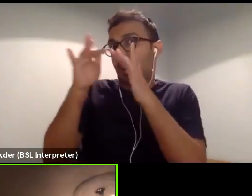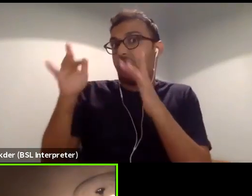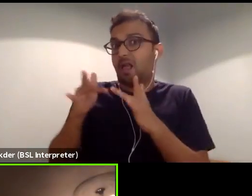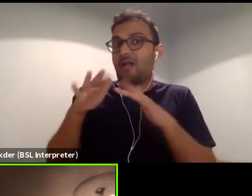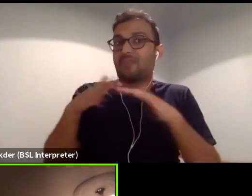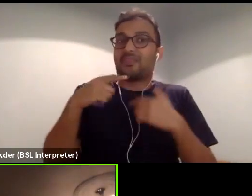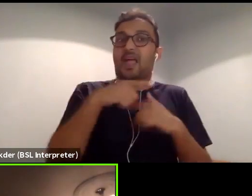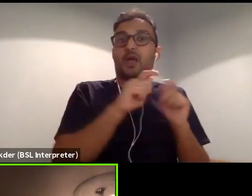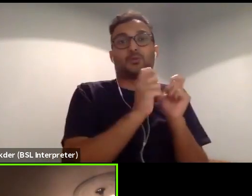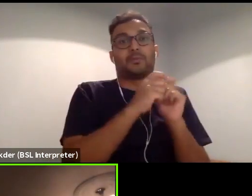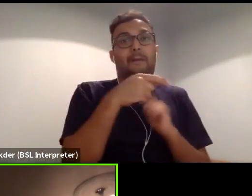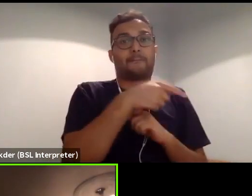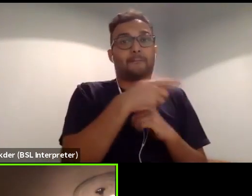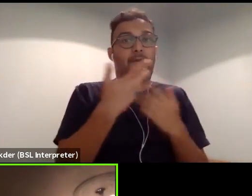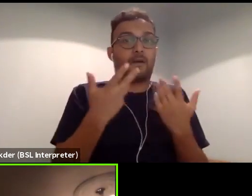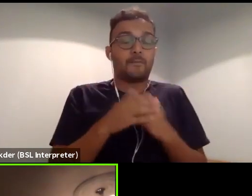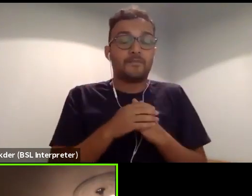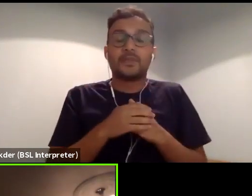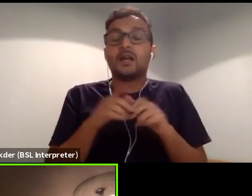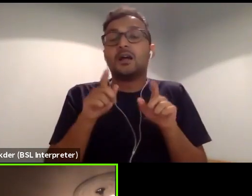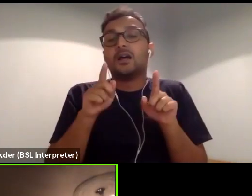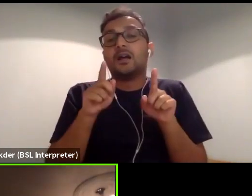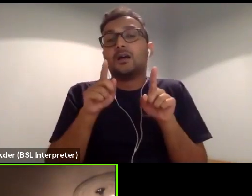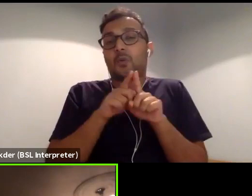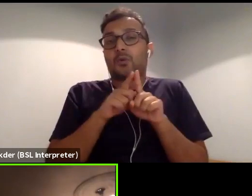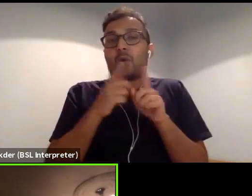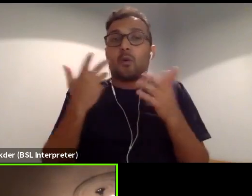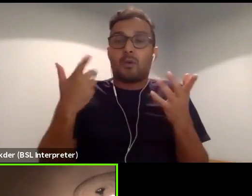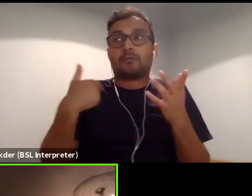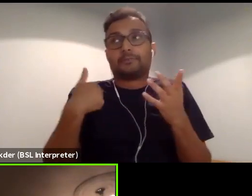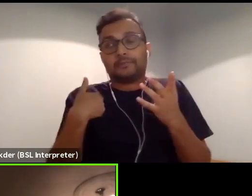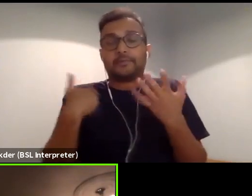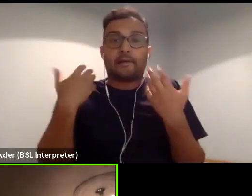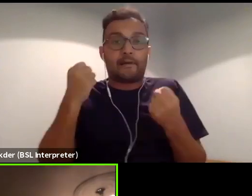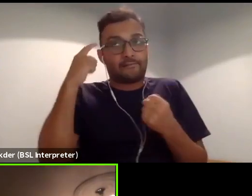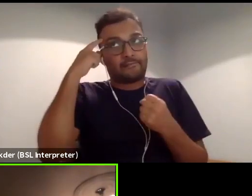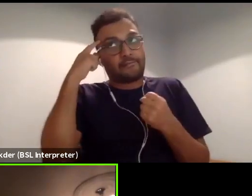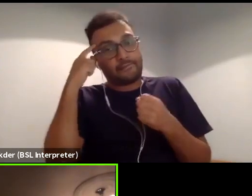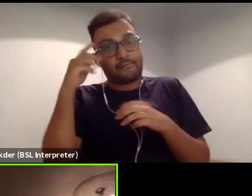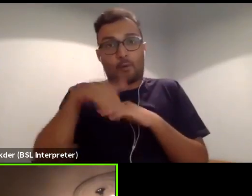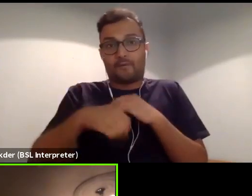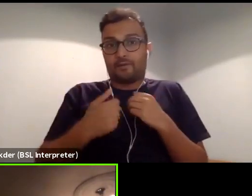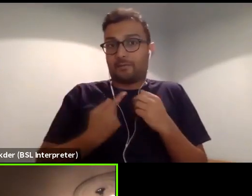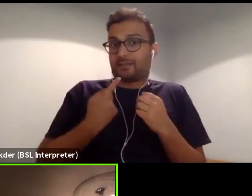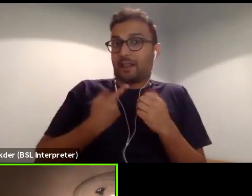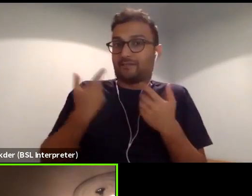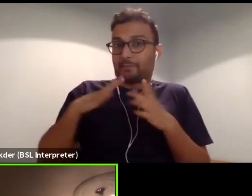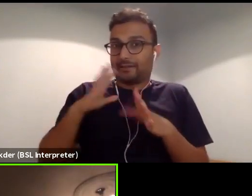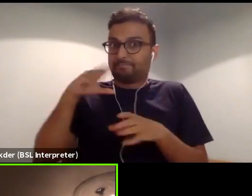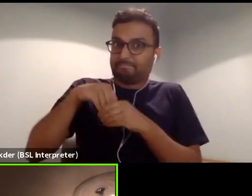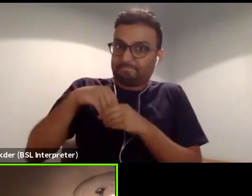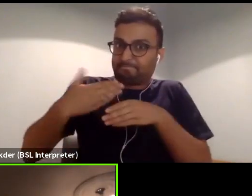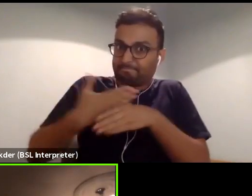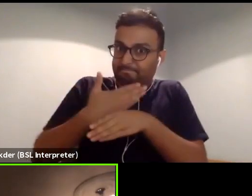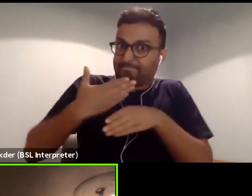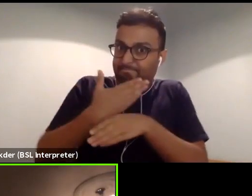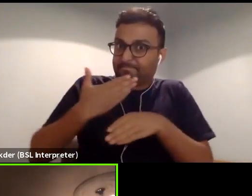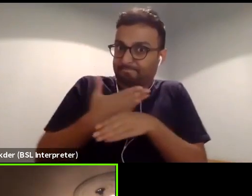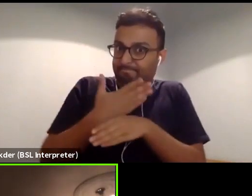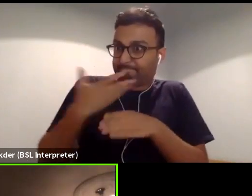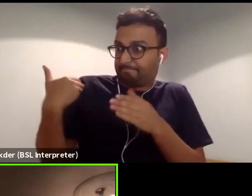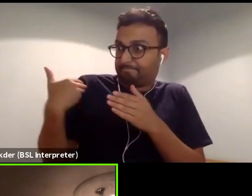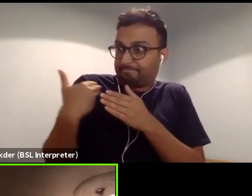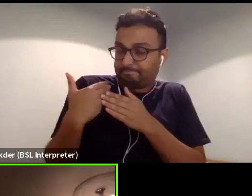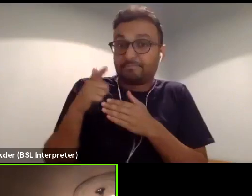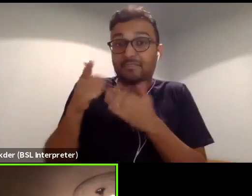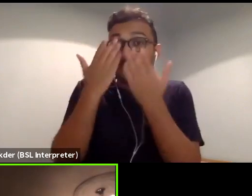I'm prejudiced by our own activities in the last couple of days in exposing the fact that Facebook played an active